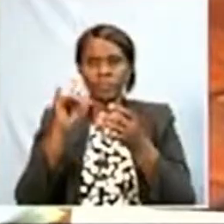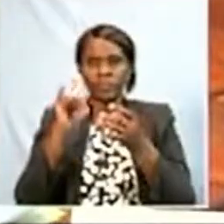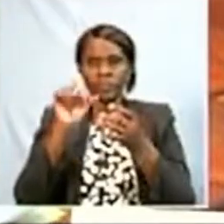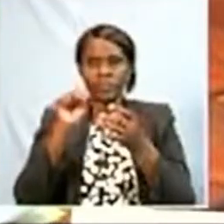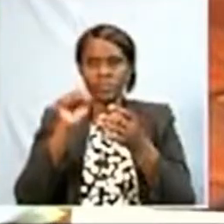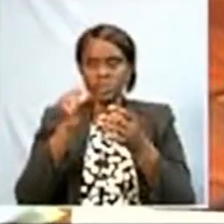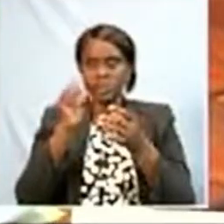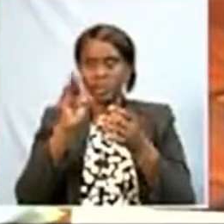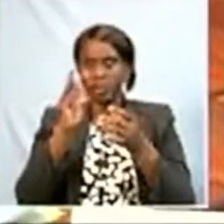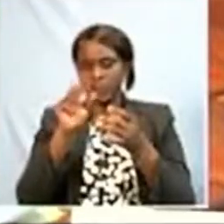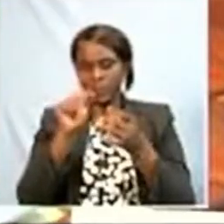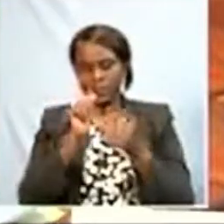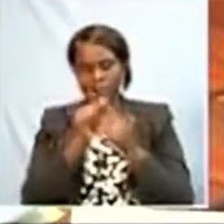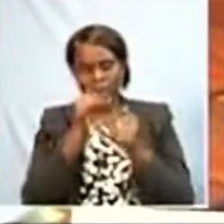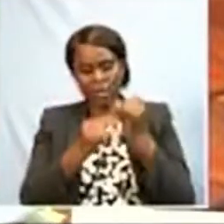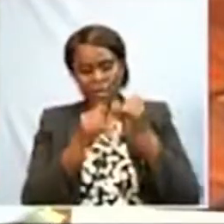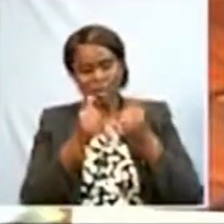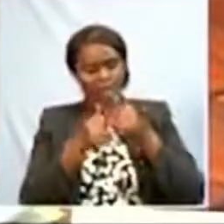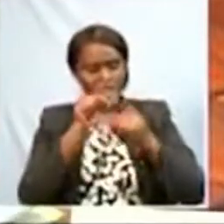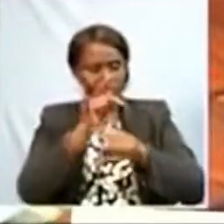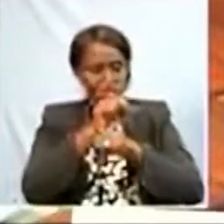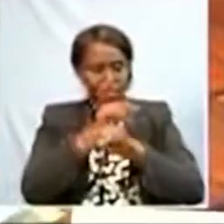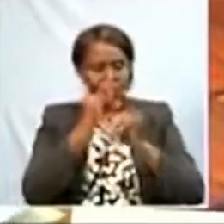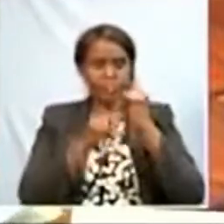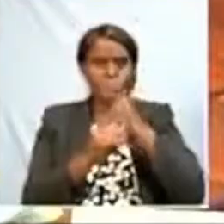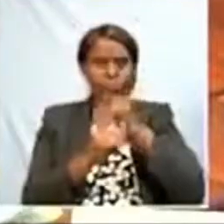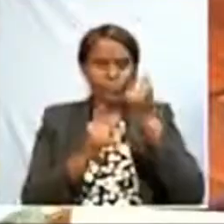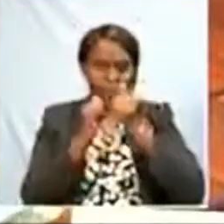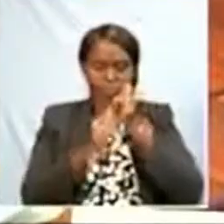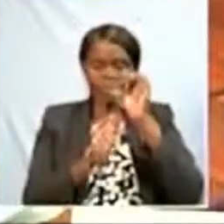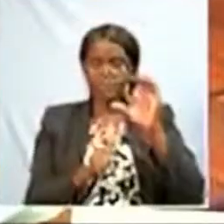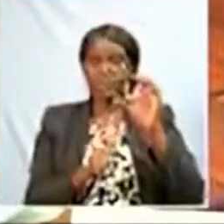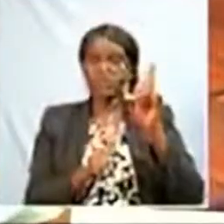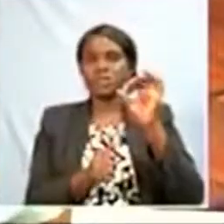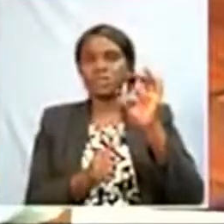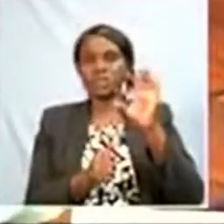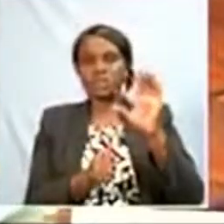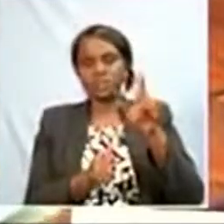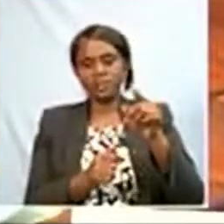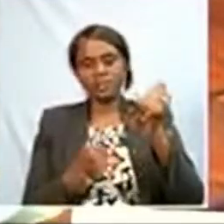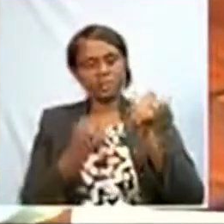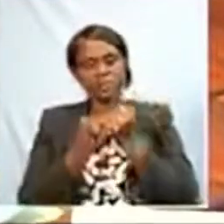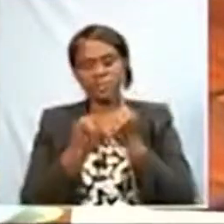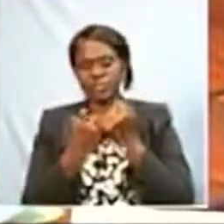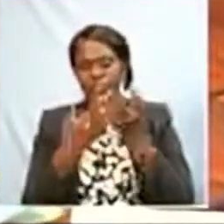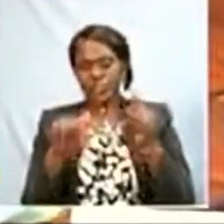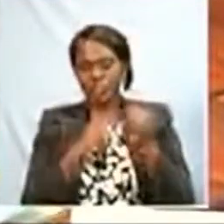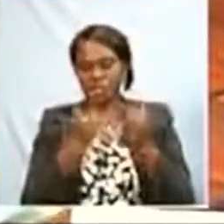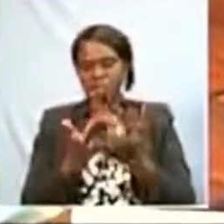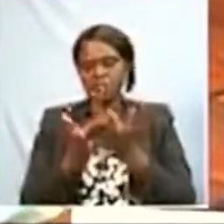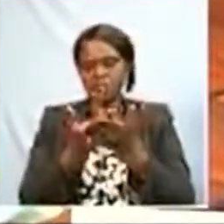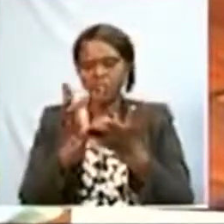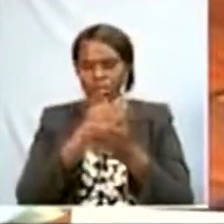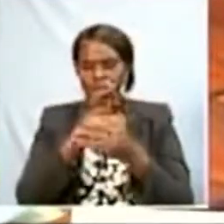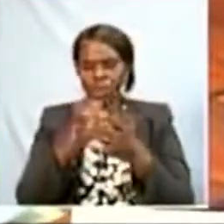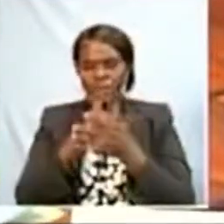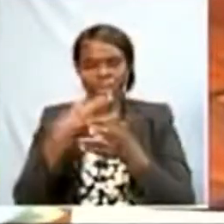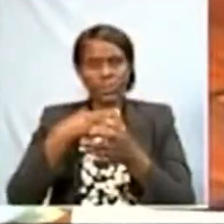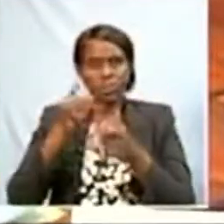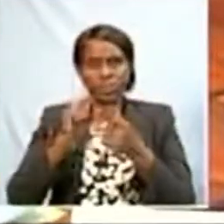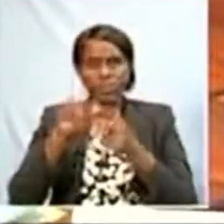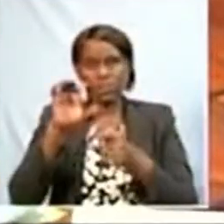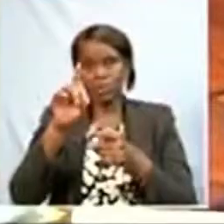and other projects completed, because the CDFC could not fund. We submitted those applications